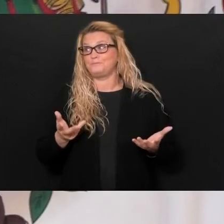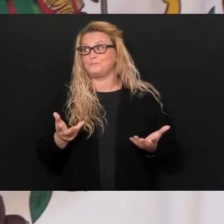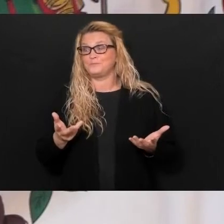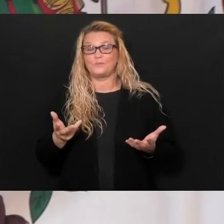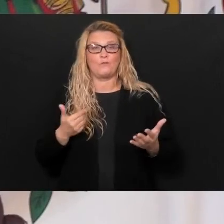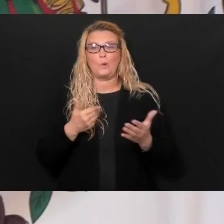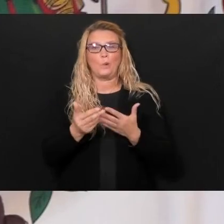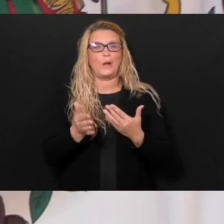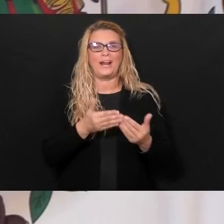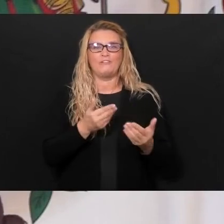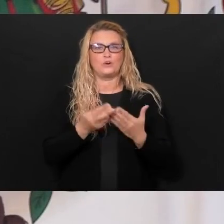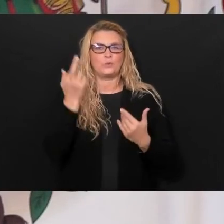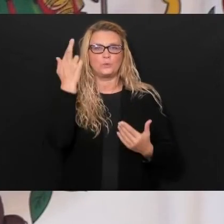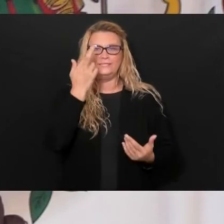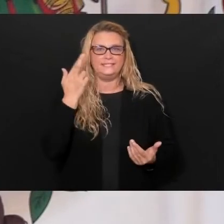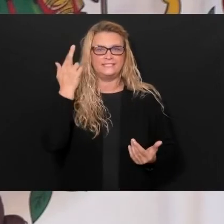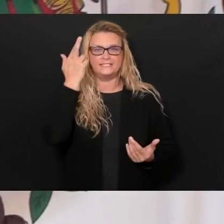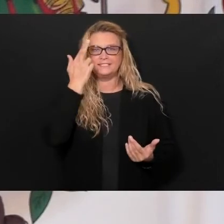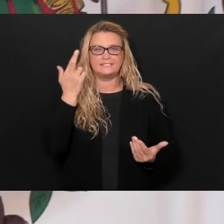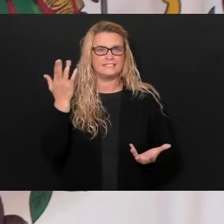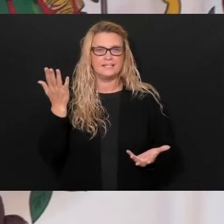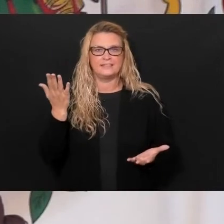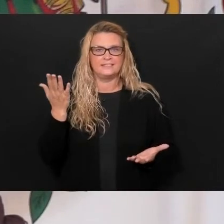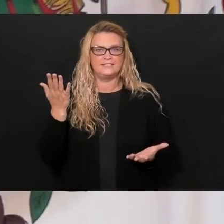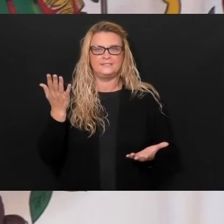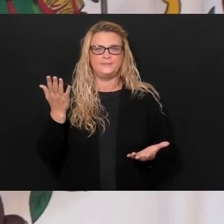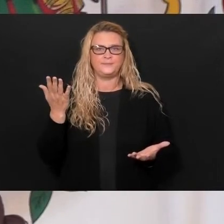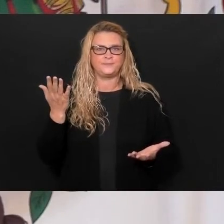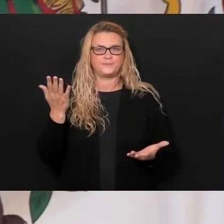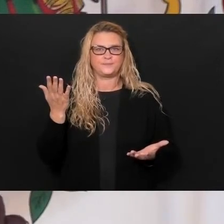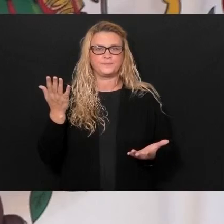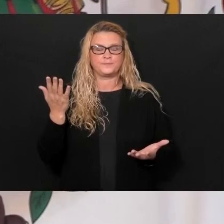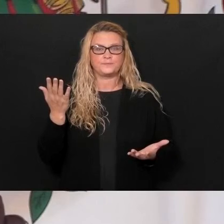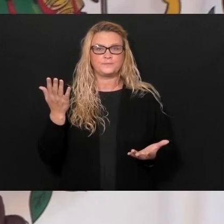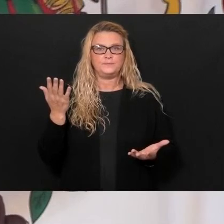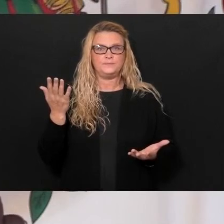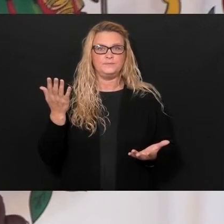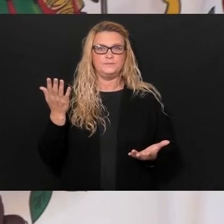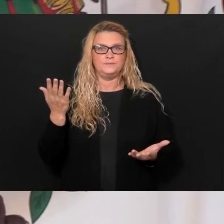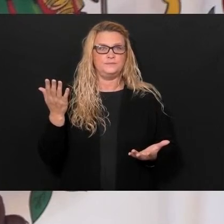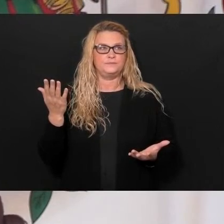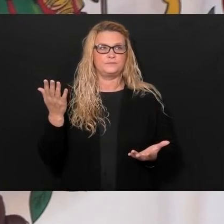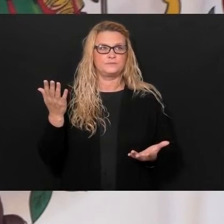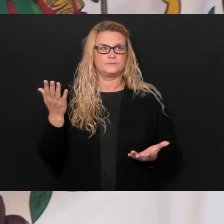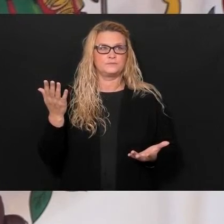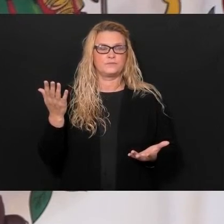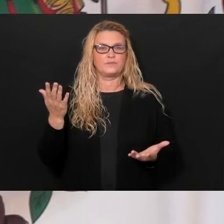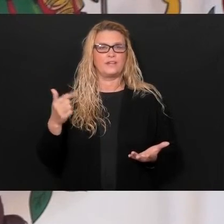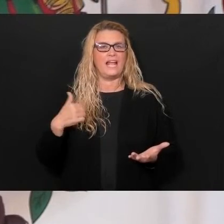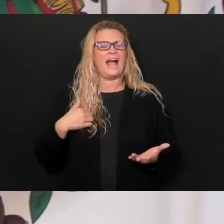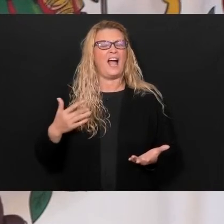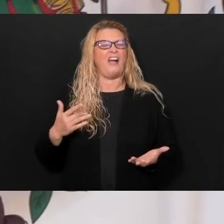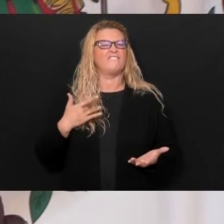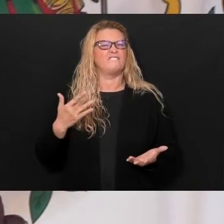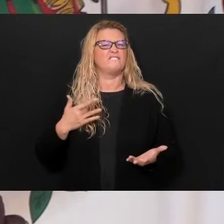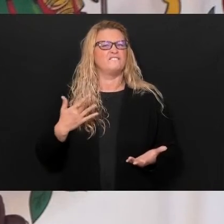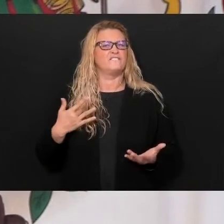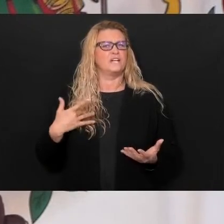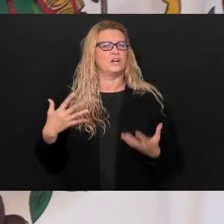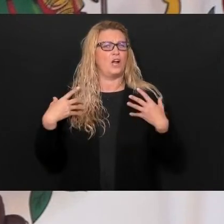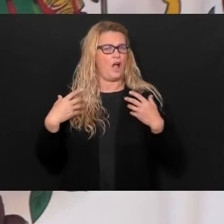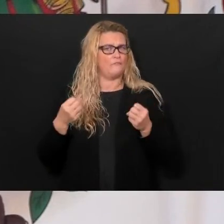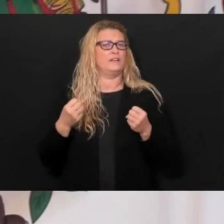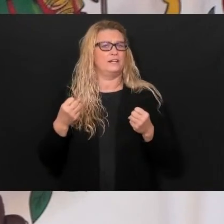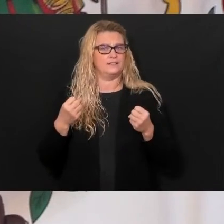whatever the reason that they may want to do something else and everything, I feel certain that all of our teachers